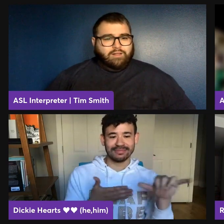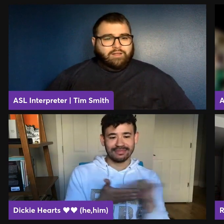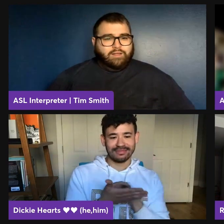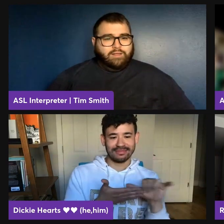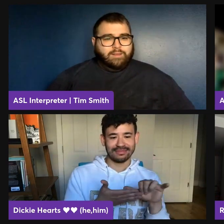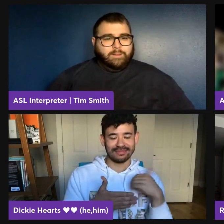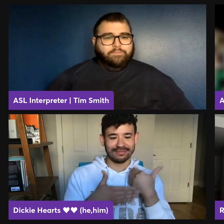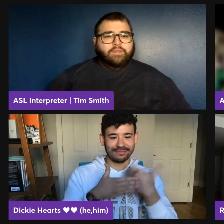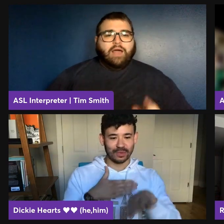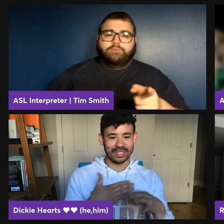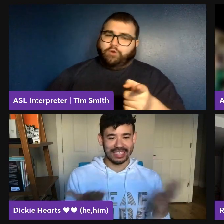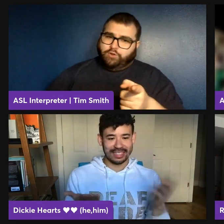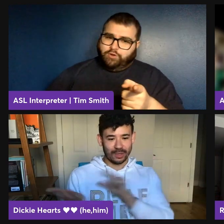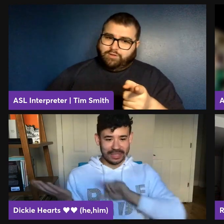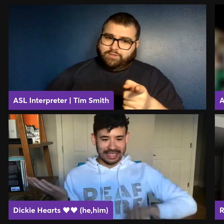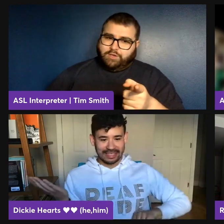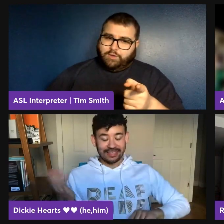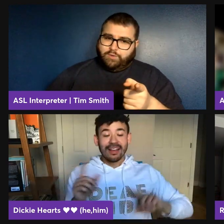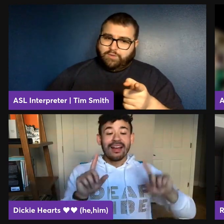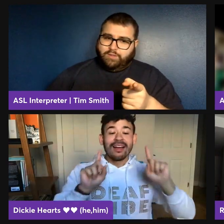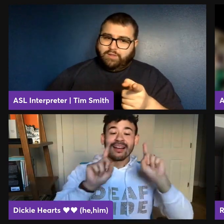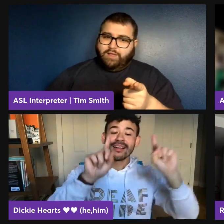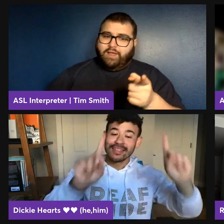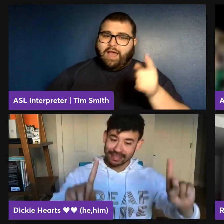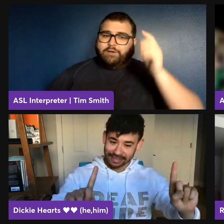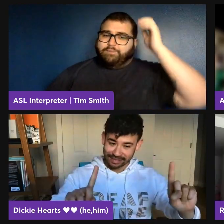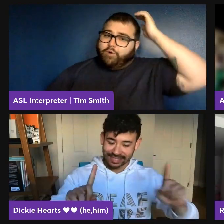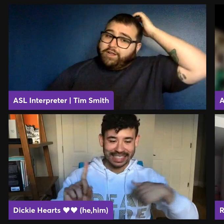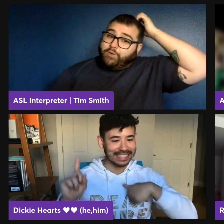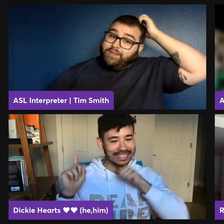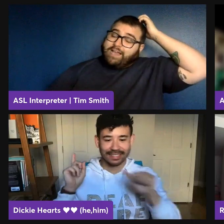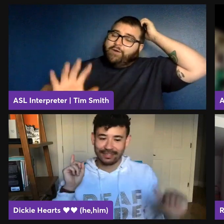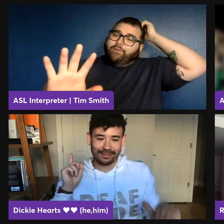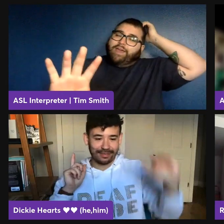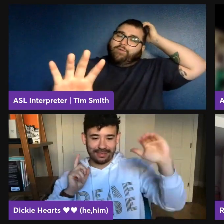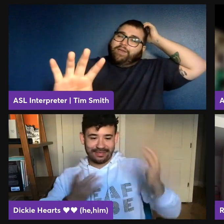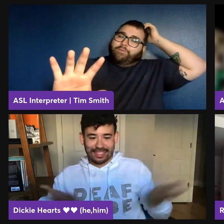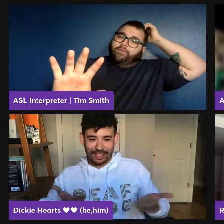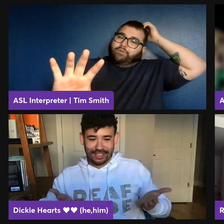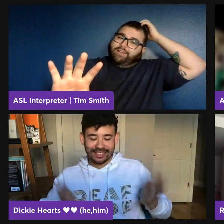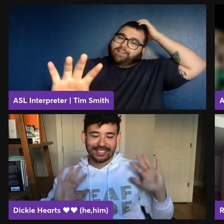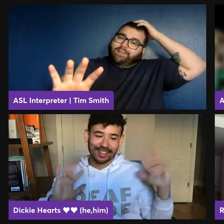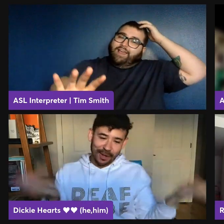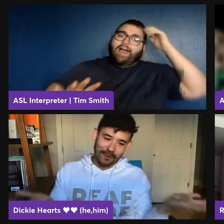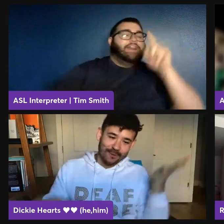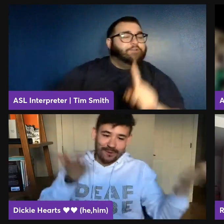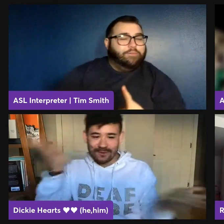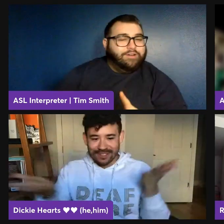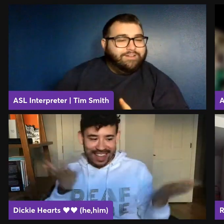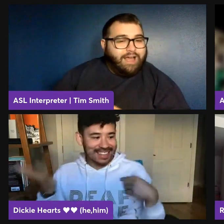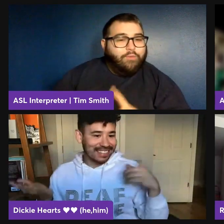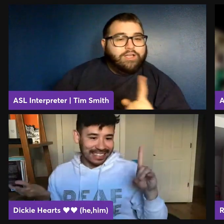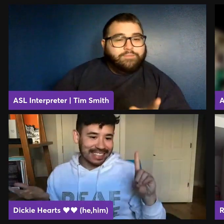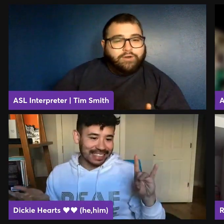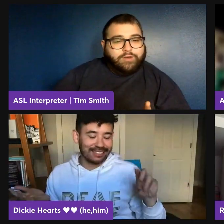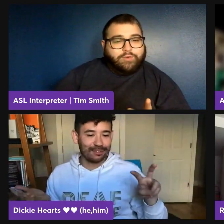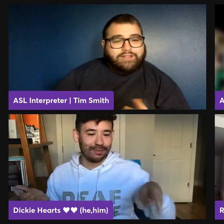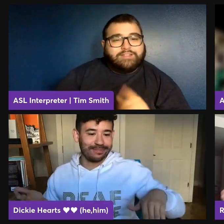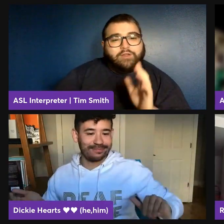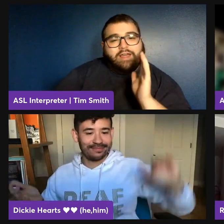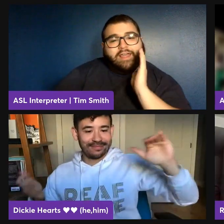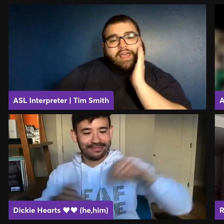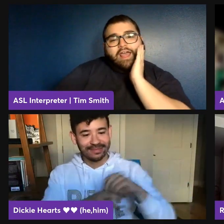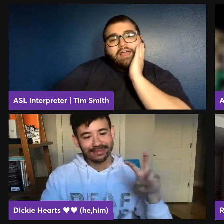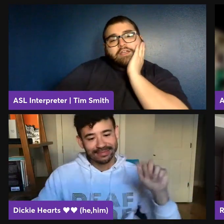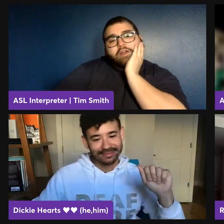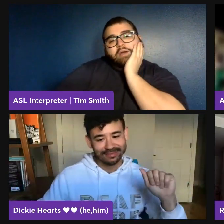Well, I was born in New York, so. Oh, I didn't know that. Wait, before we say anything, I didn't grow up here. I was born in Queens,